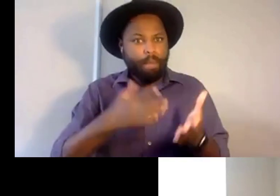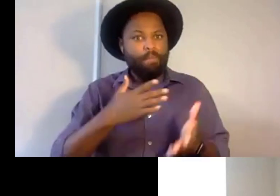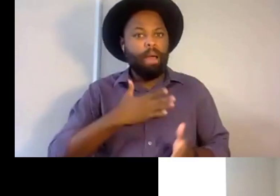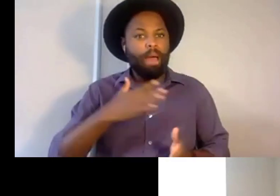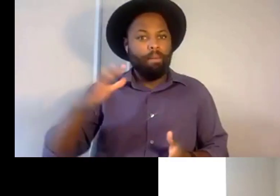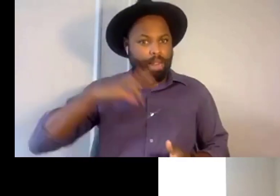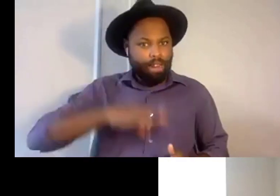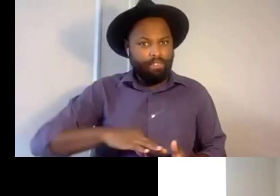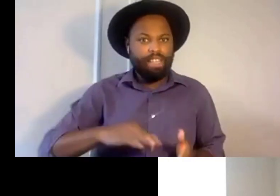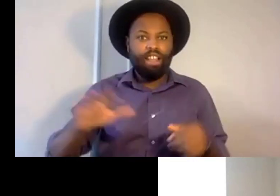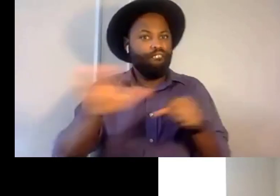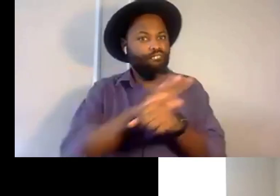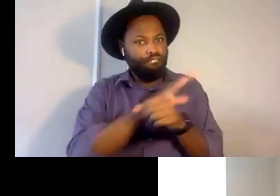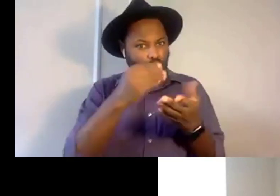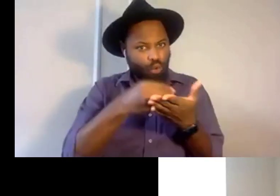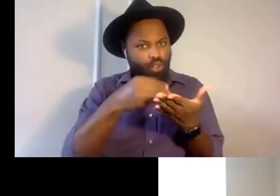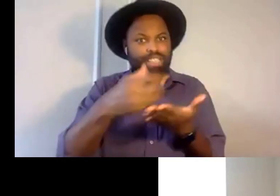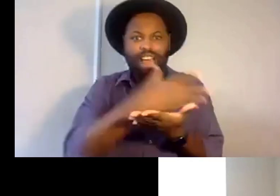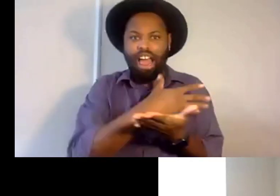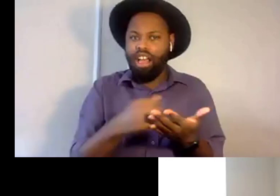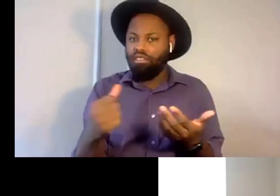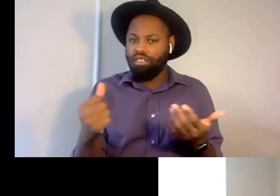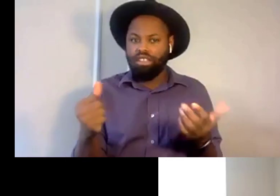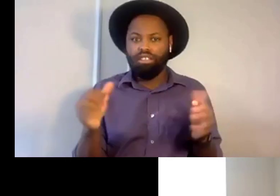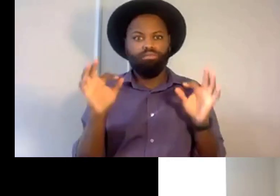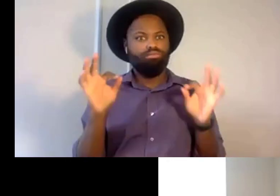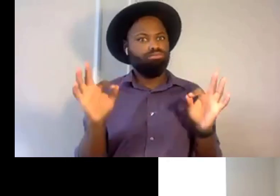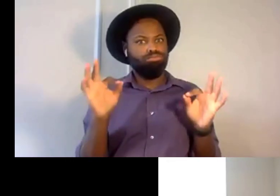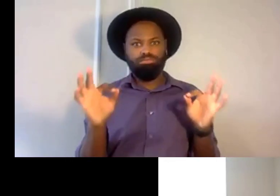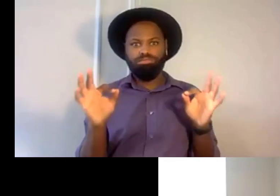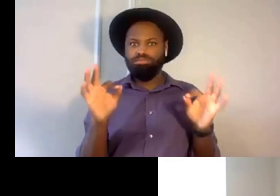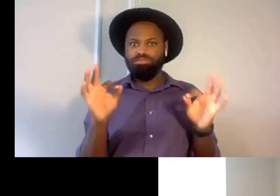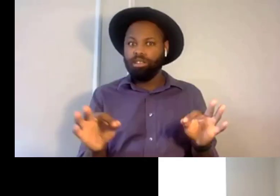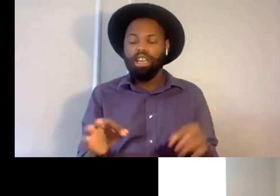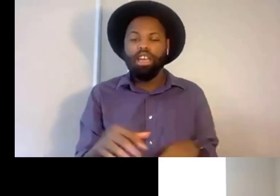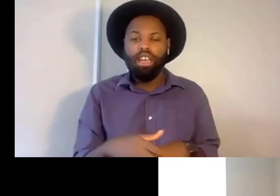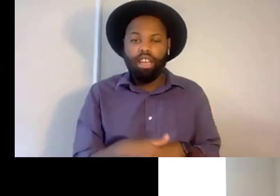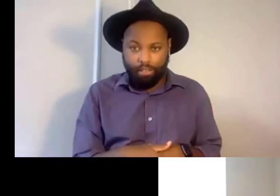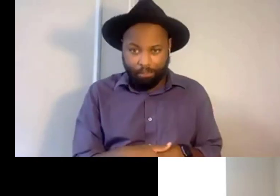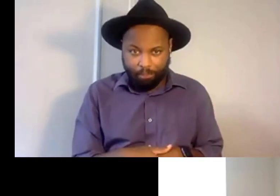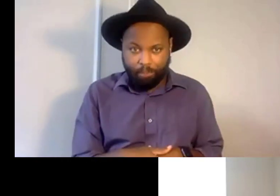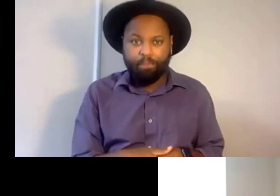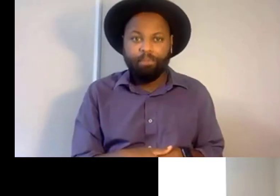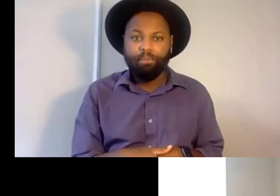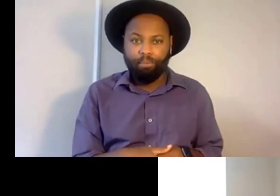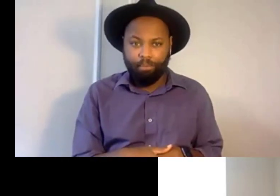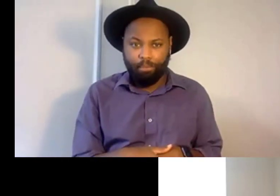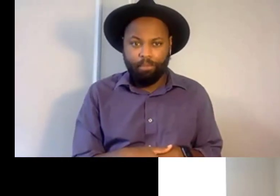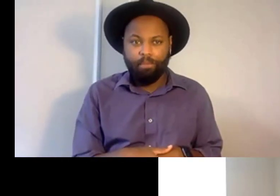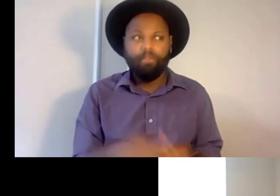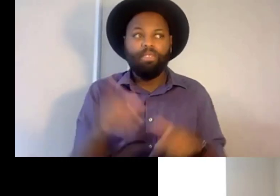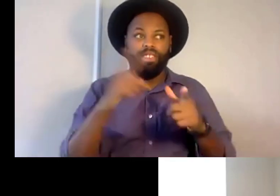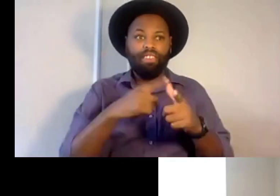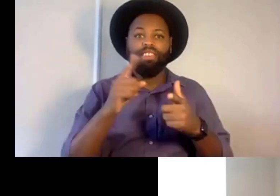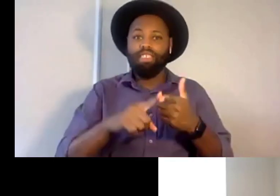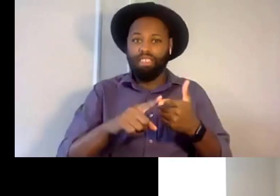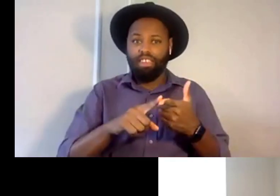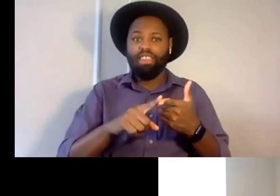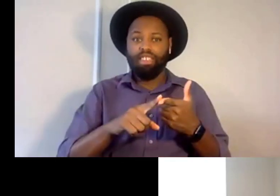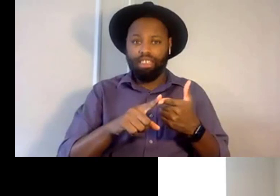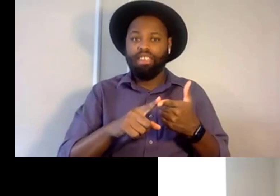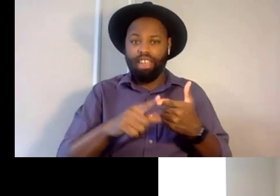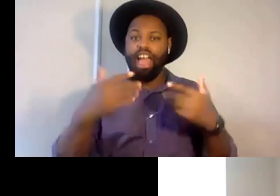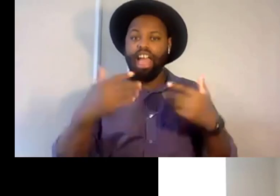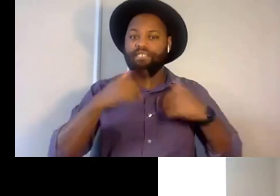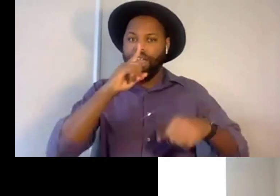and all the kind of stuff that goes with it. So it covered that. And then and then I had the actual